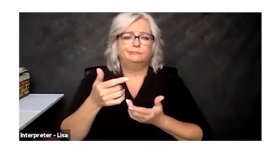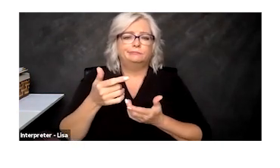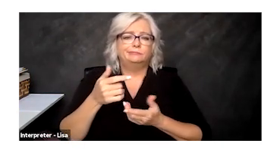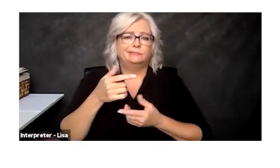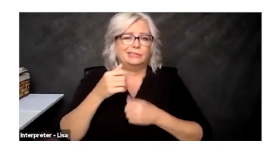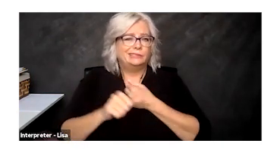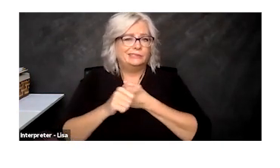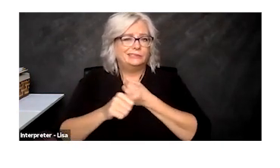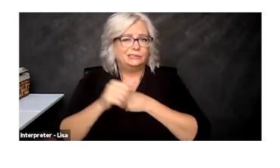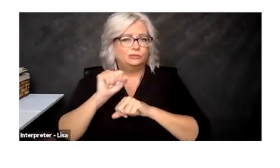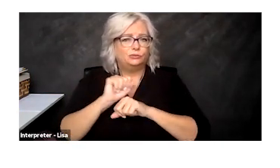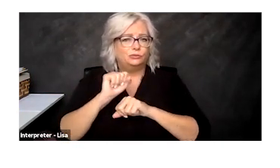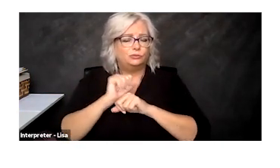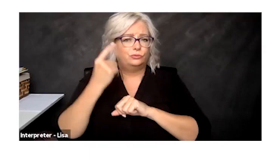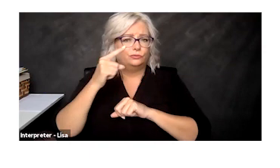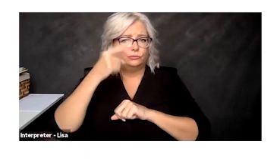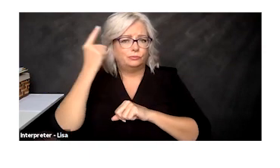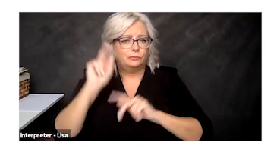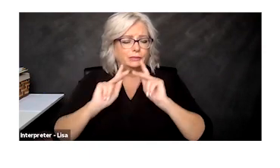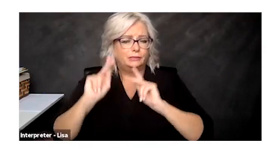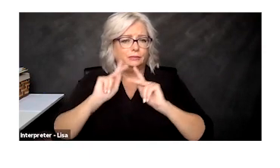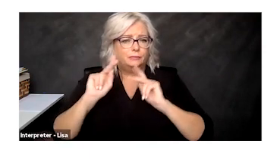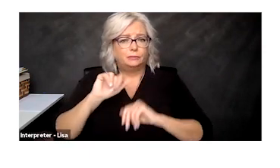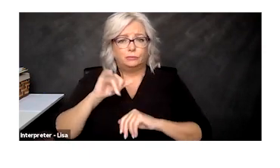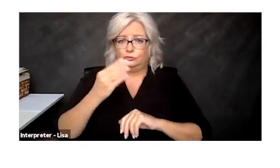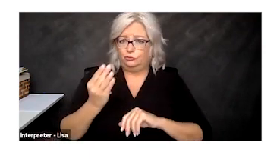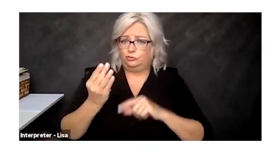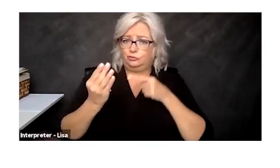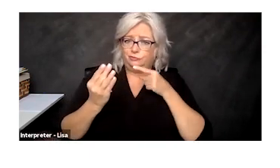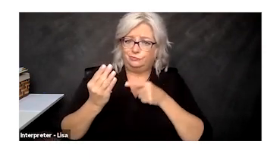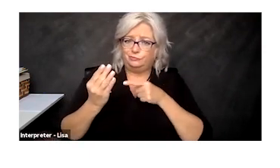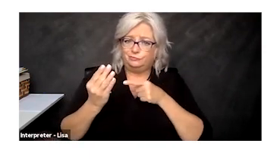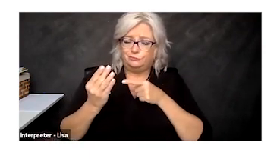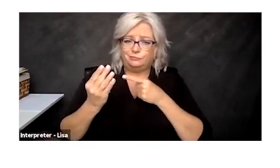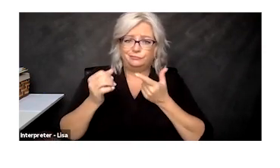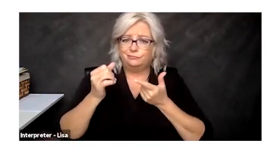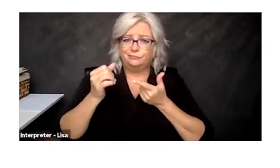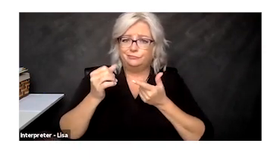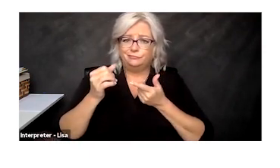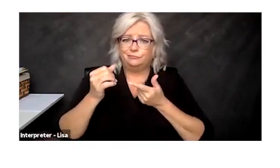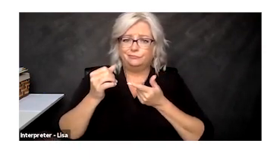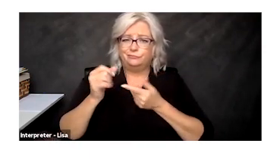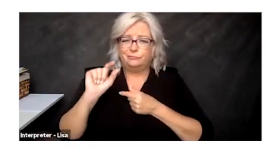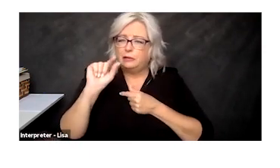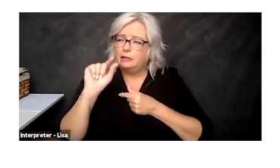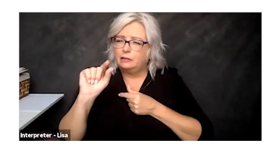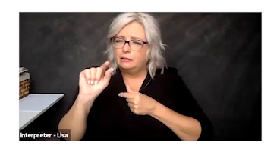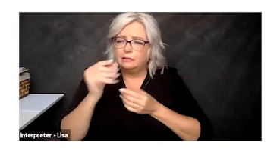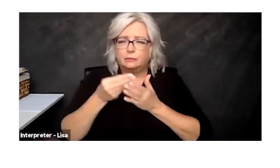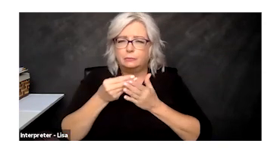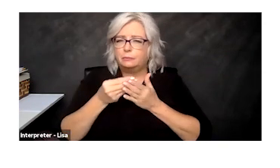dangerous work for Black people and is a job that for many people either does not pay anything or pays very little